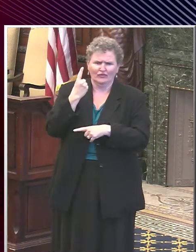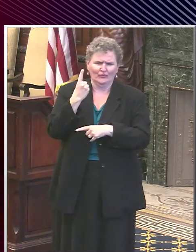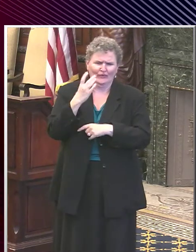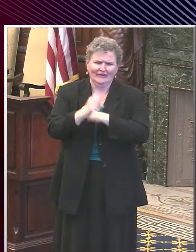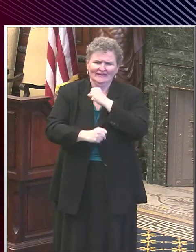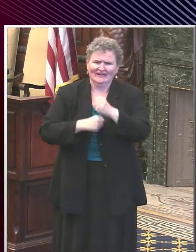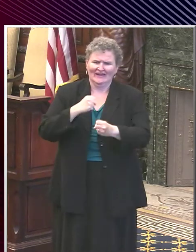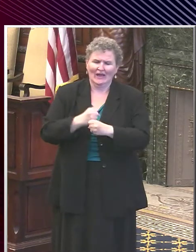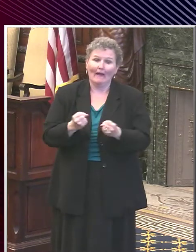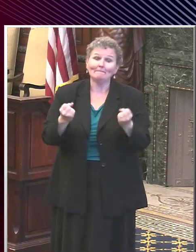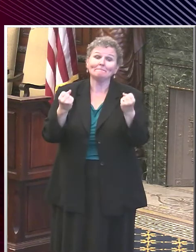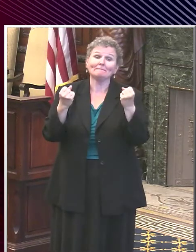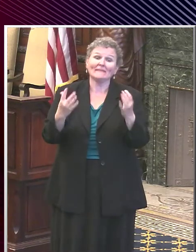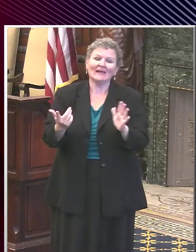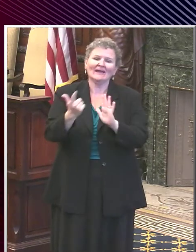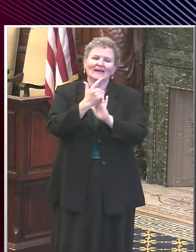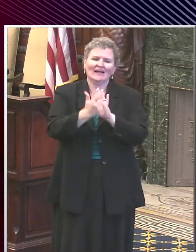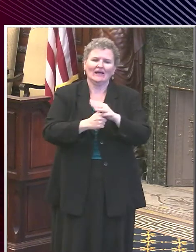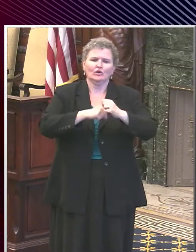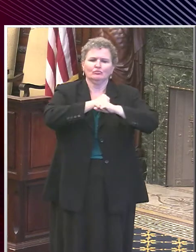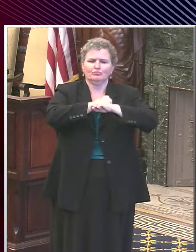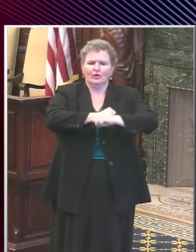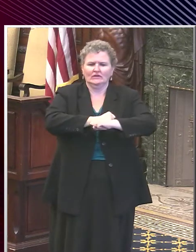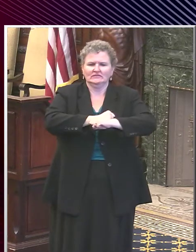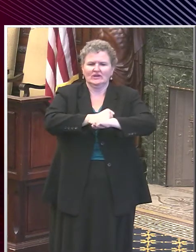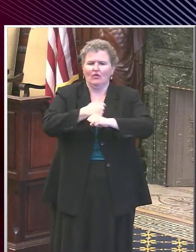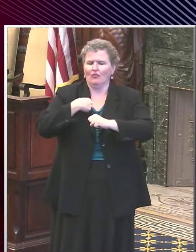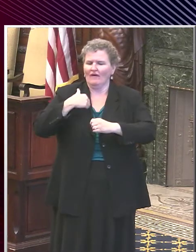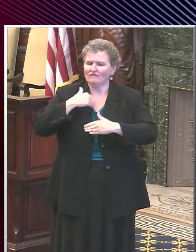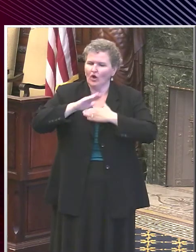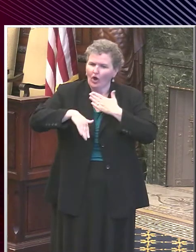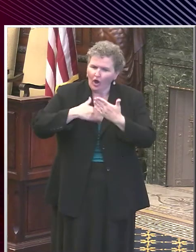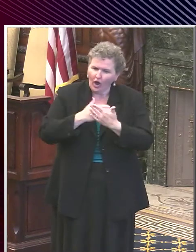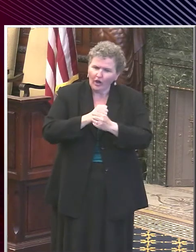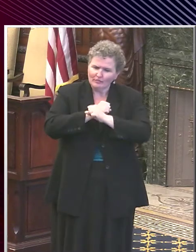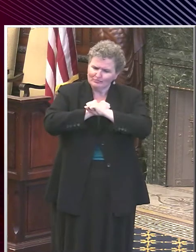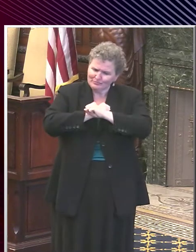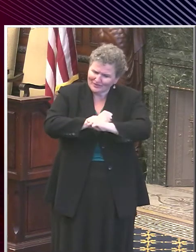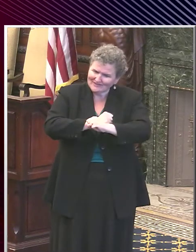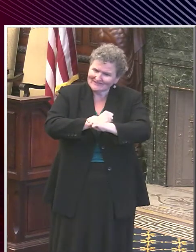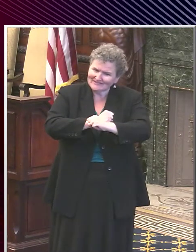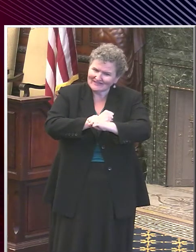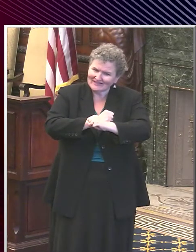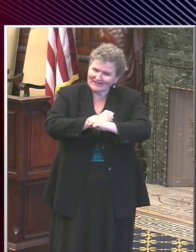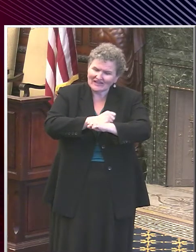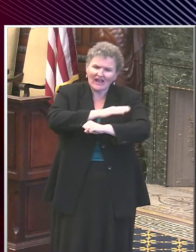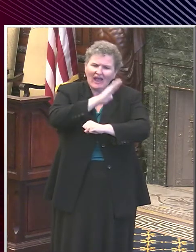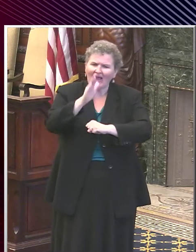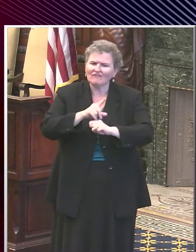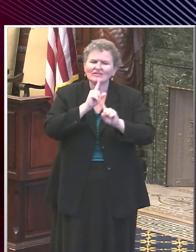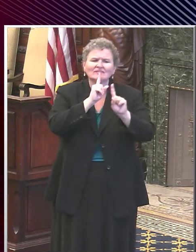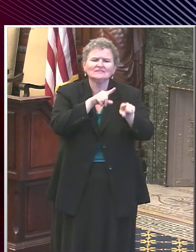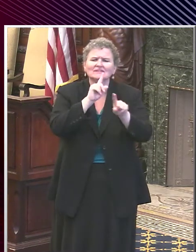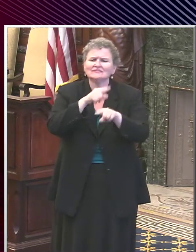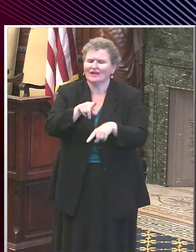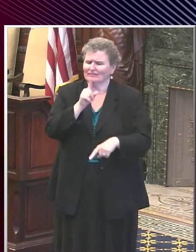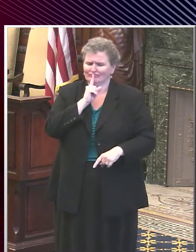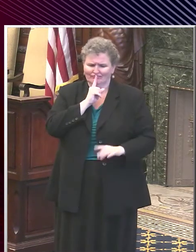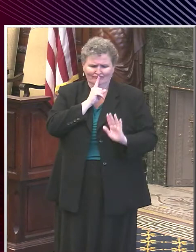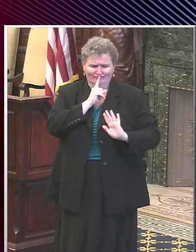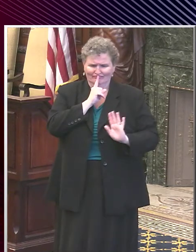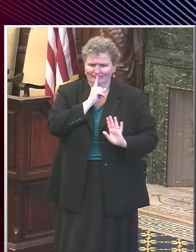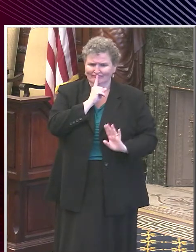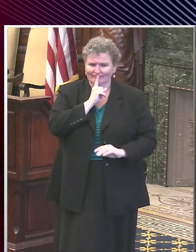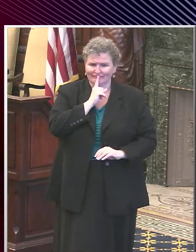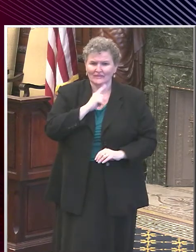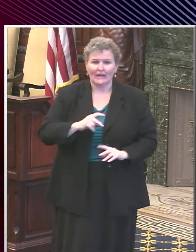we have information on everybody with any reportable infectious disease in our databases. We never give that out. And the people who are working as the tracers,